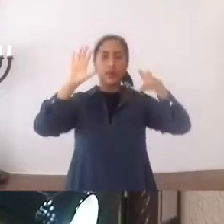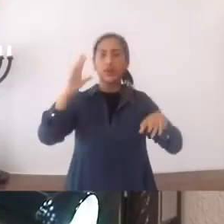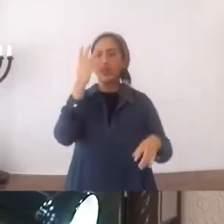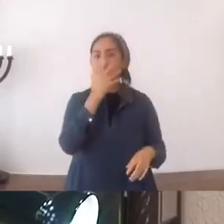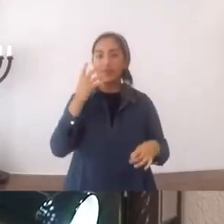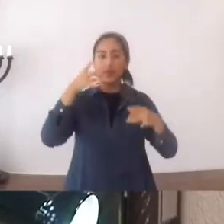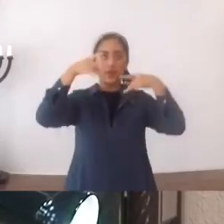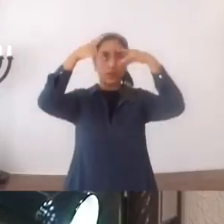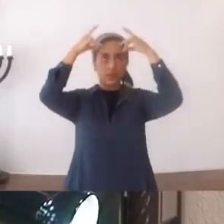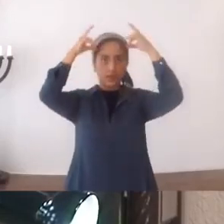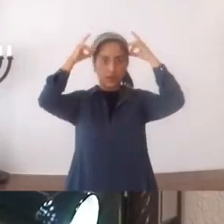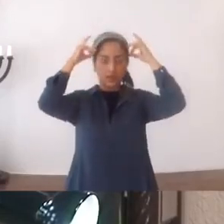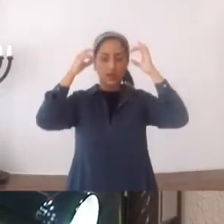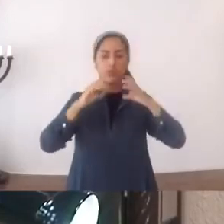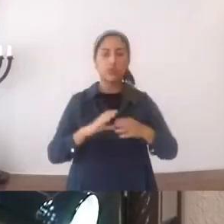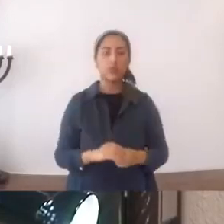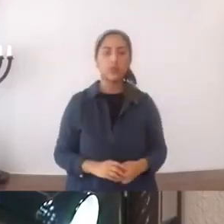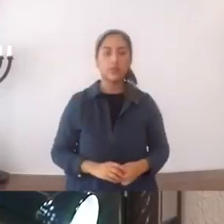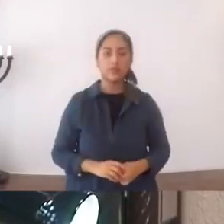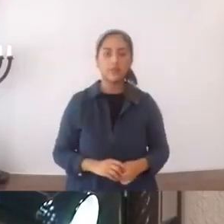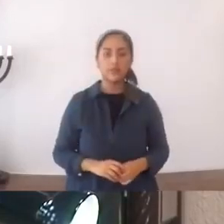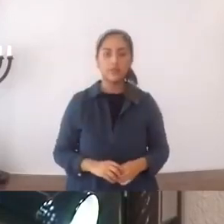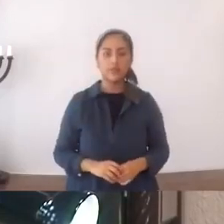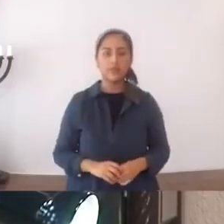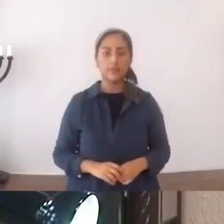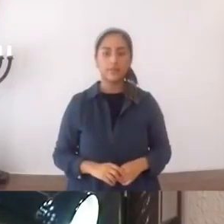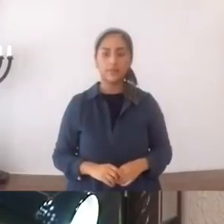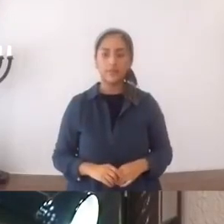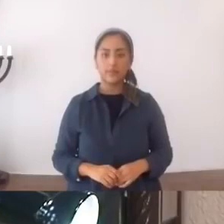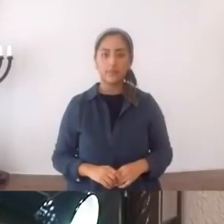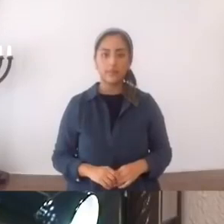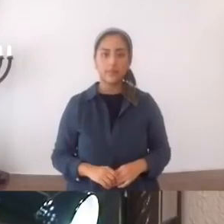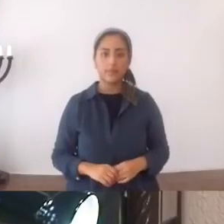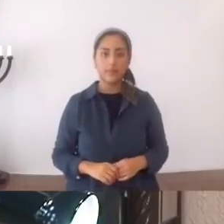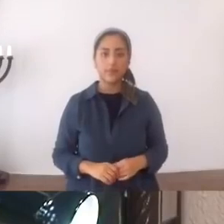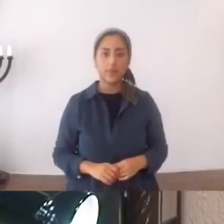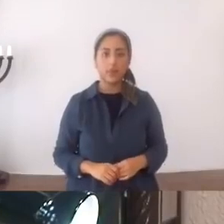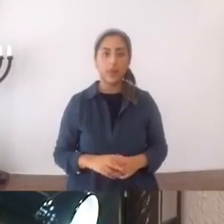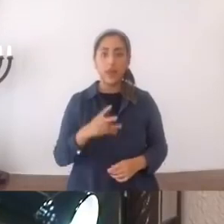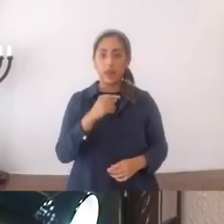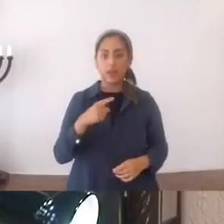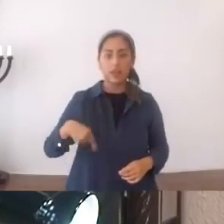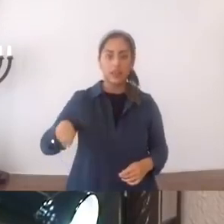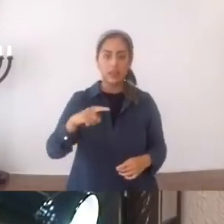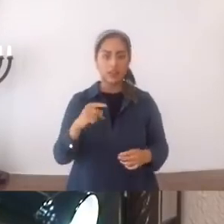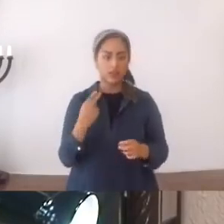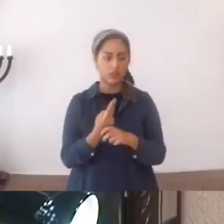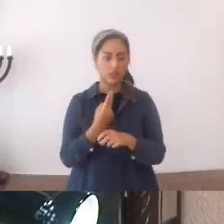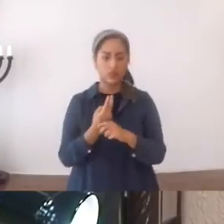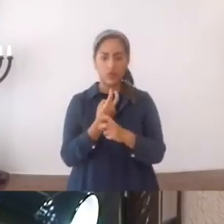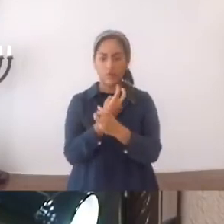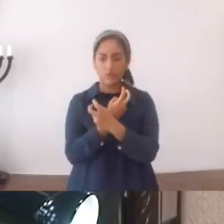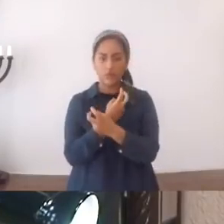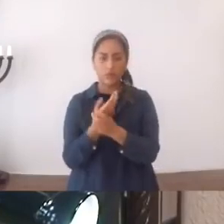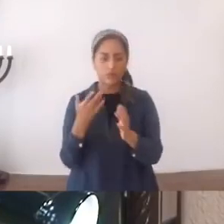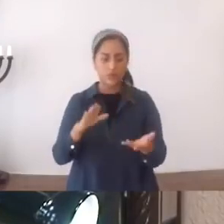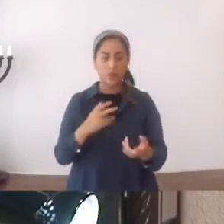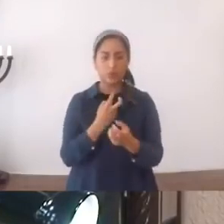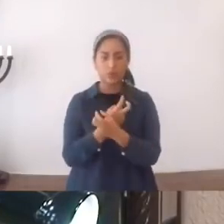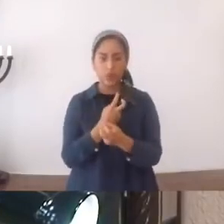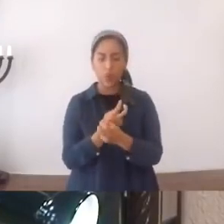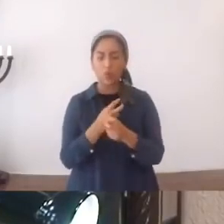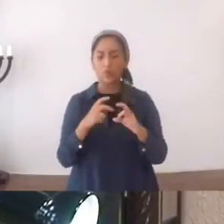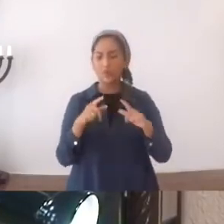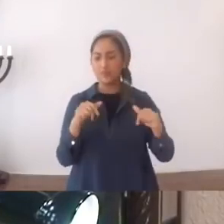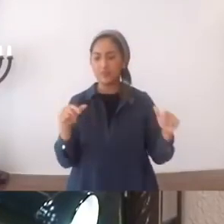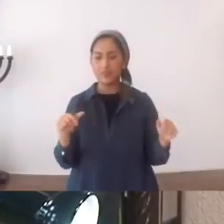seda All the arriba del service rostro, that they put a silk, de Juan a Pablo piece of II, silk in above the face of John Paul el II, ritual de los